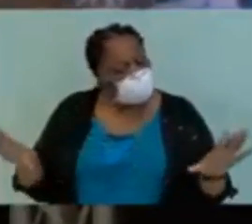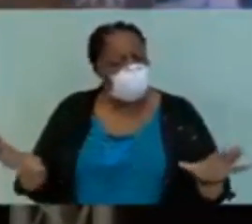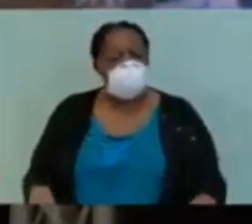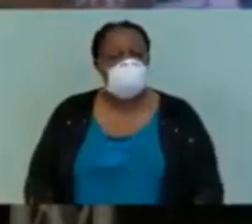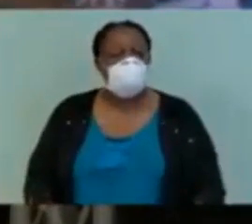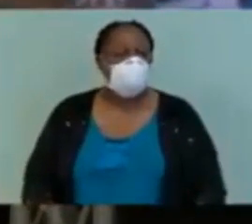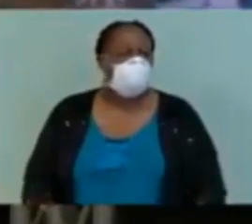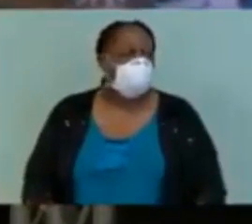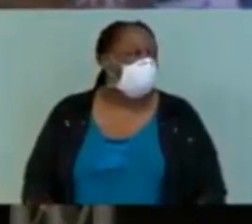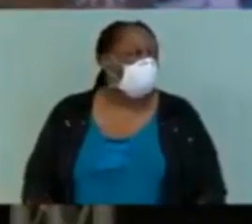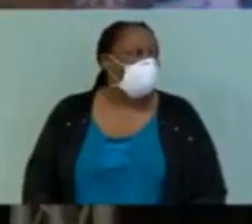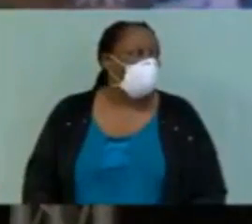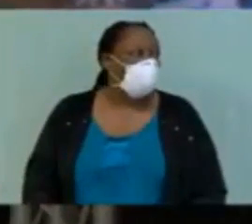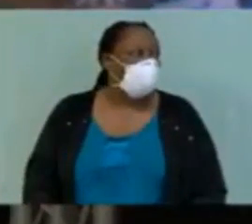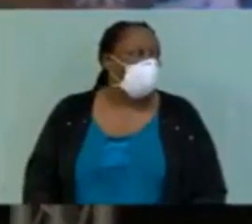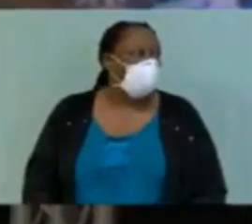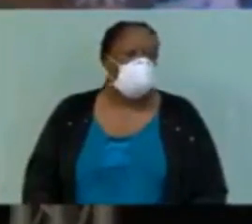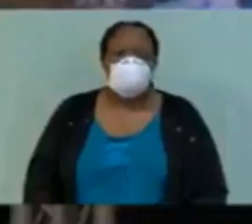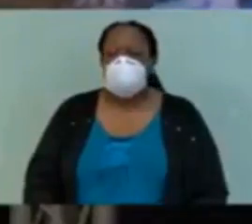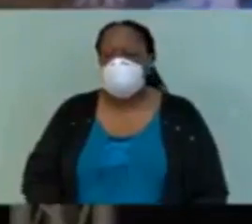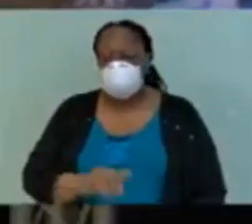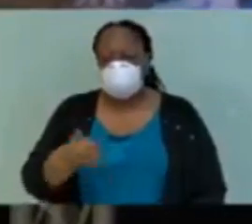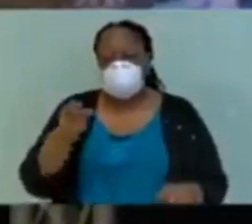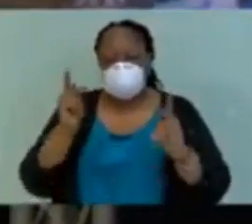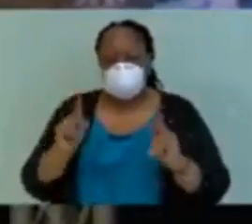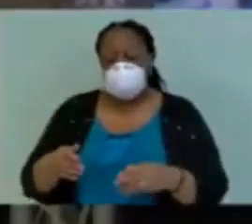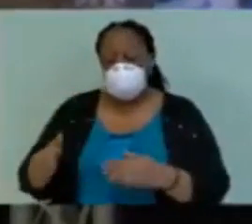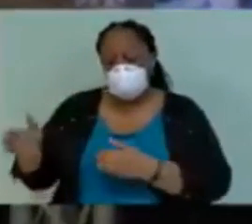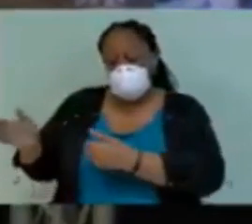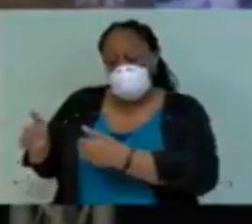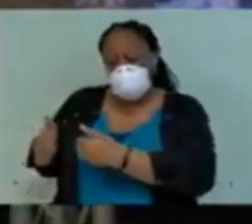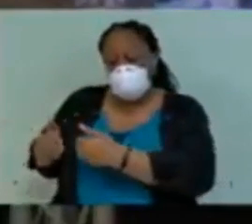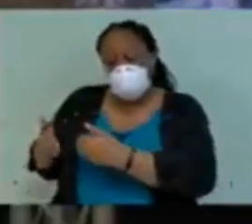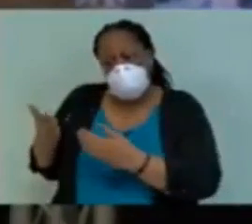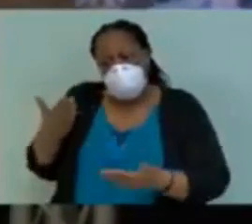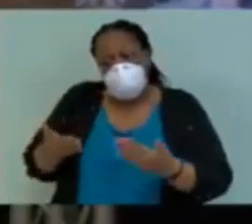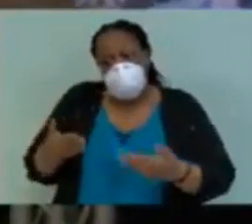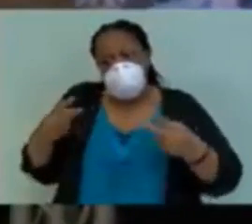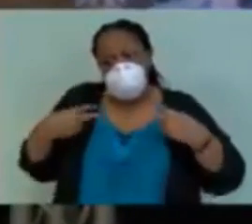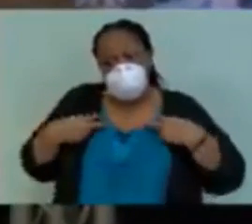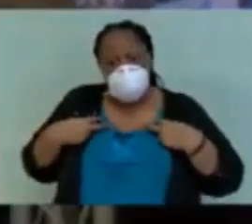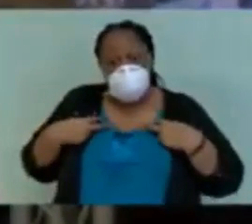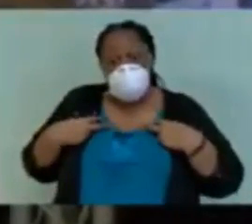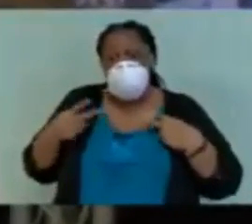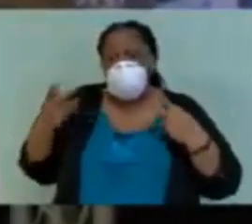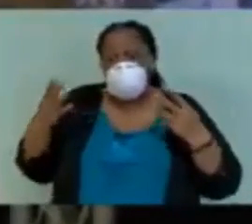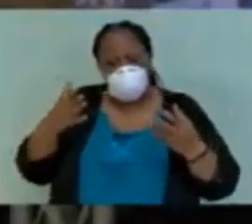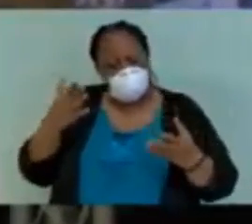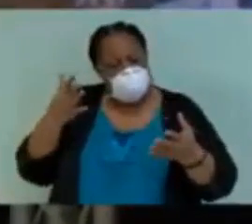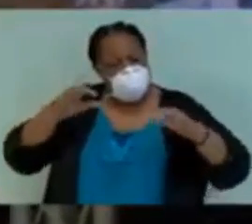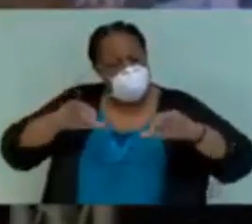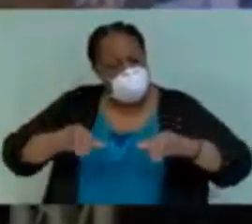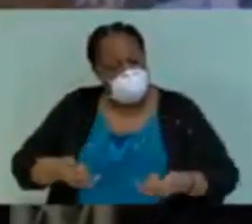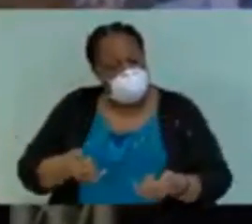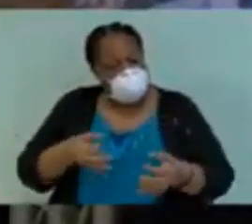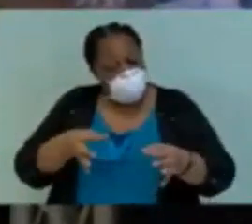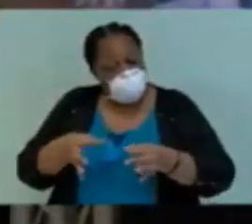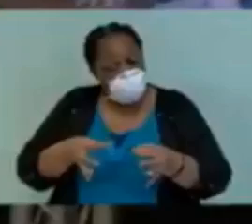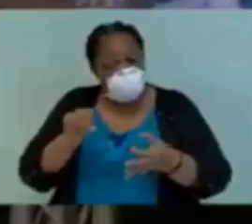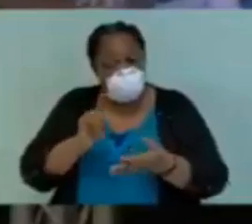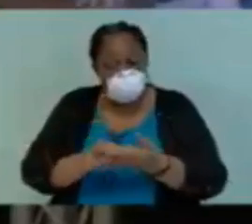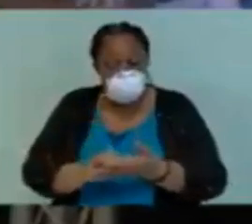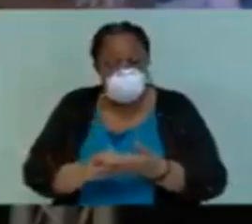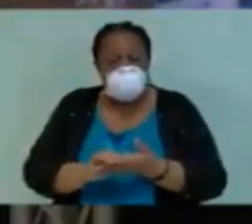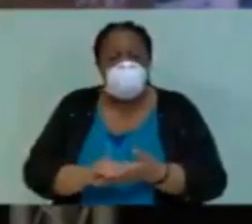virus. Because the way we will control this virus is assuming that when you go out, you might be infectious. And by